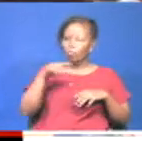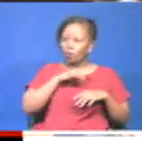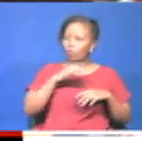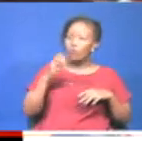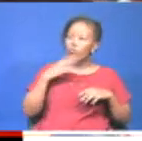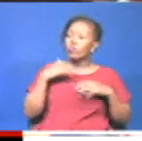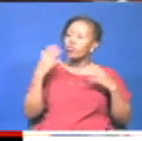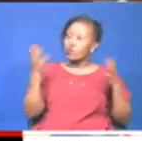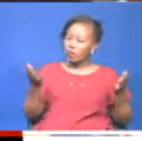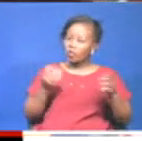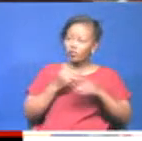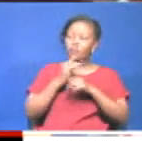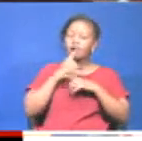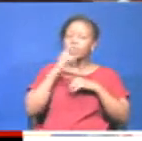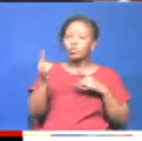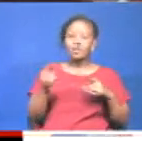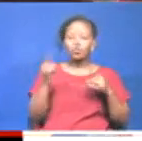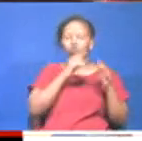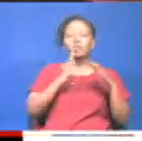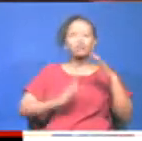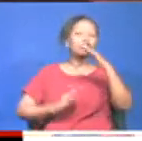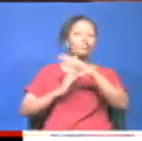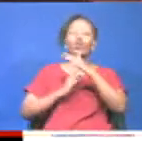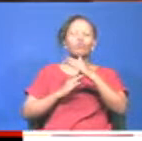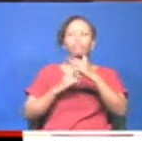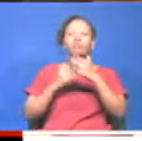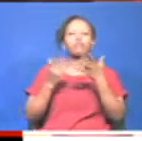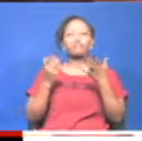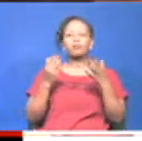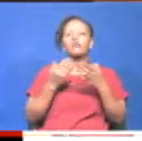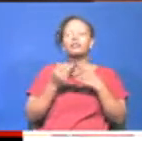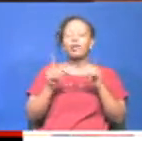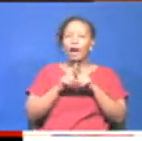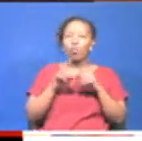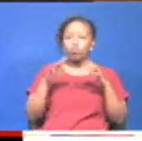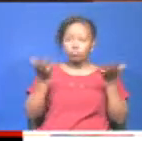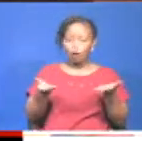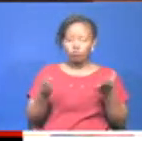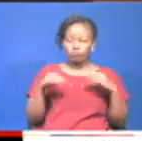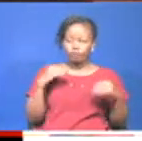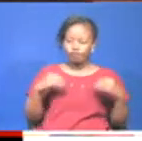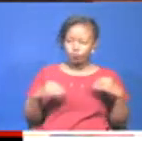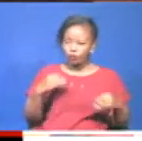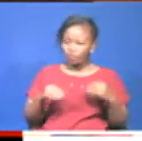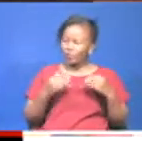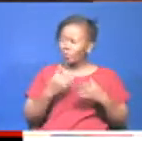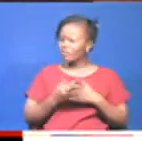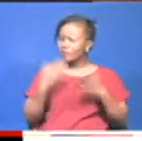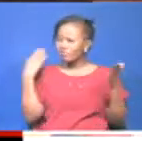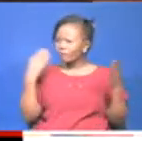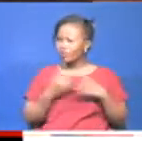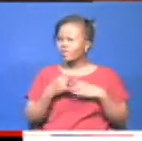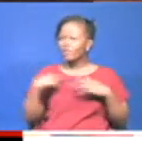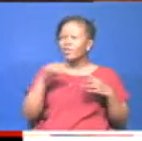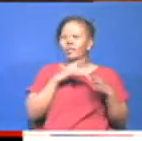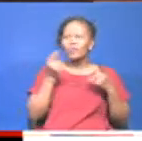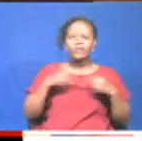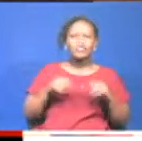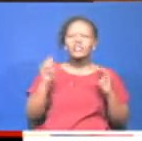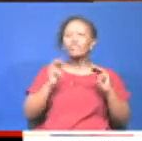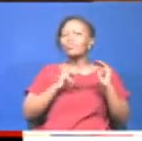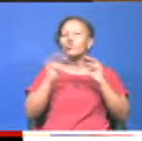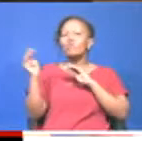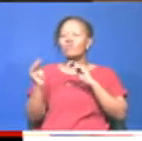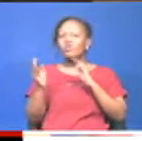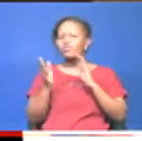ya Bungoma, tukue mbele ya Siaya, vile Busia ilikuanga zamani. Hapana kupelekwa Wajir, ati sisi na compete na